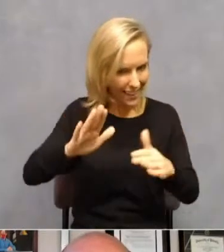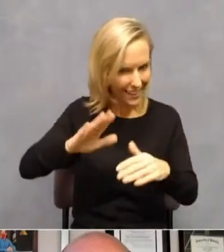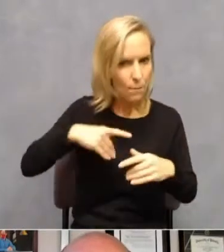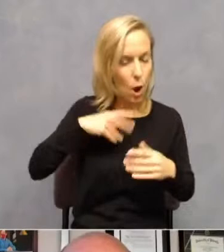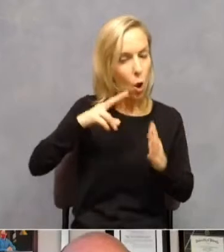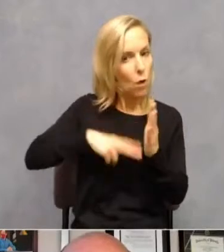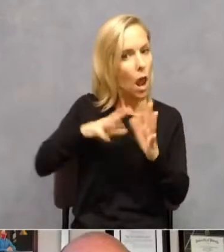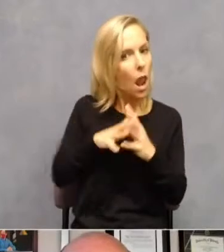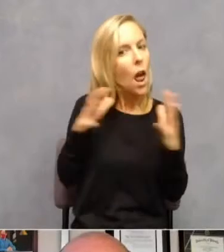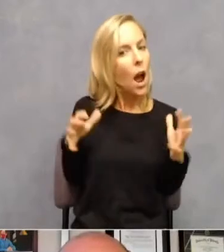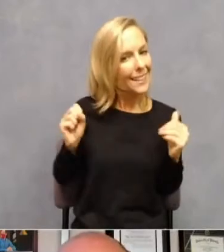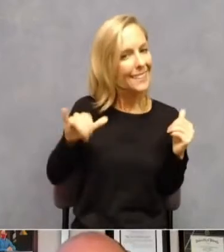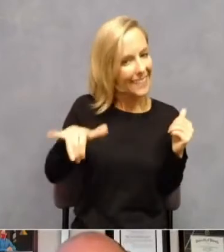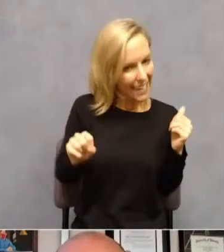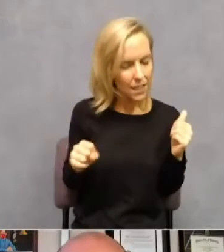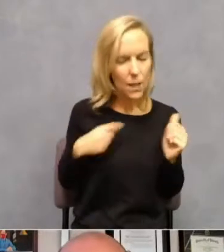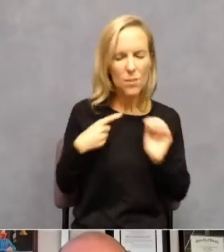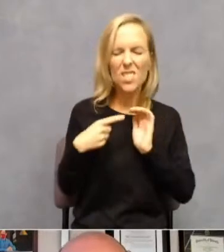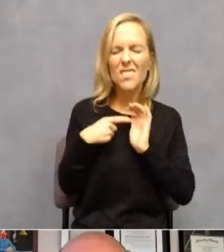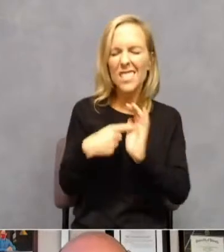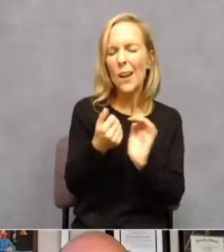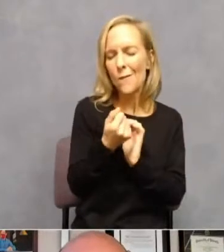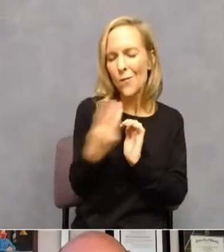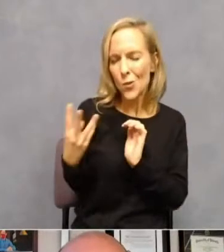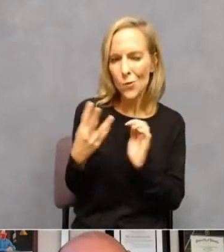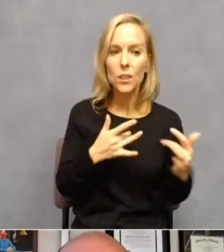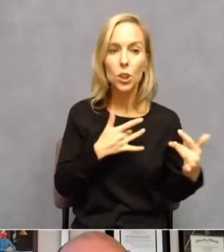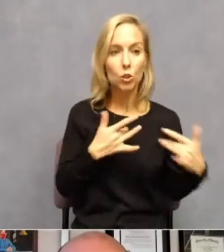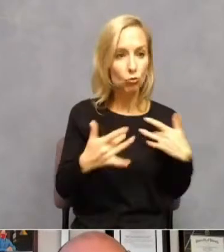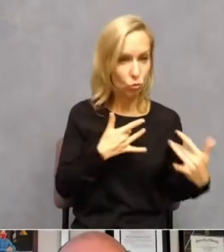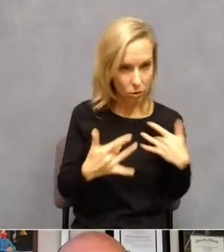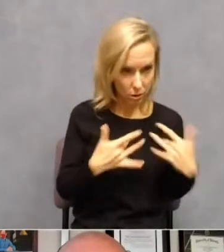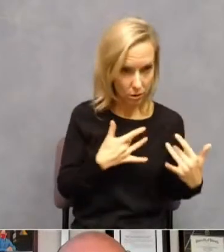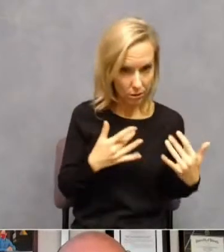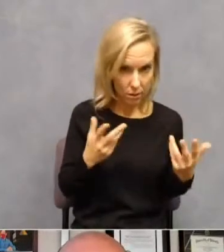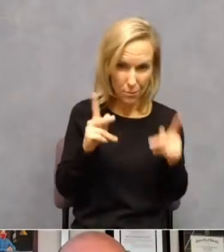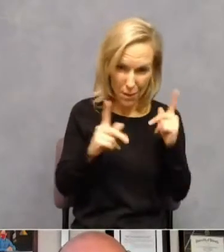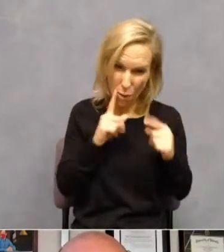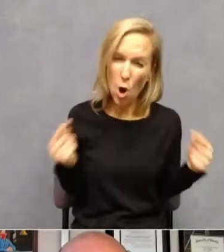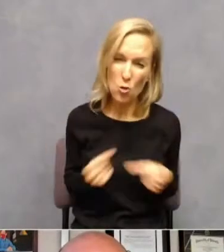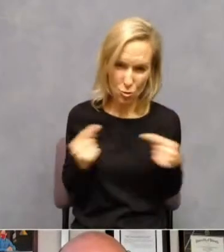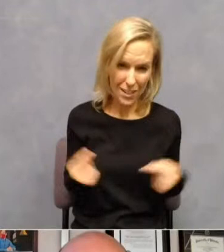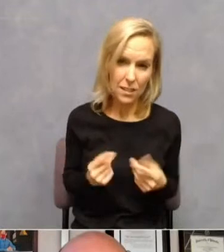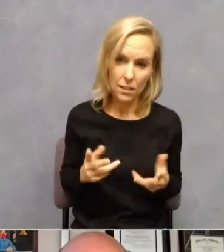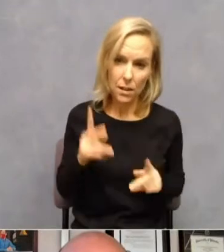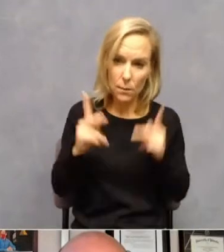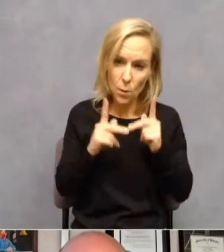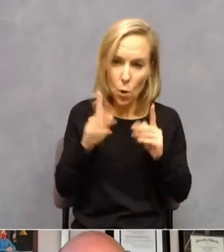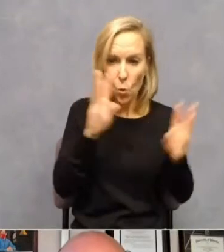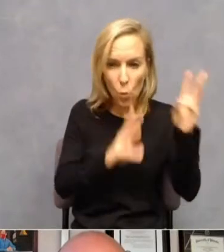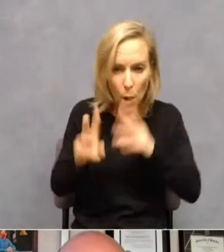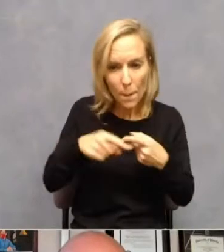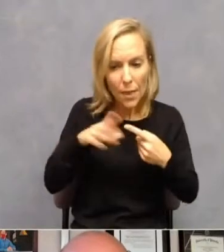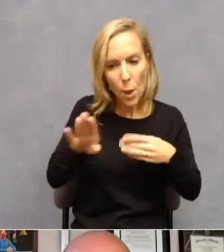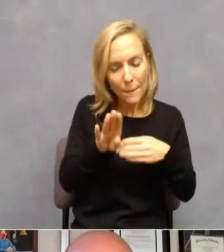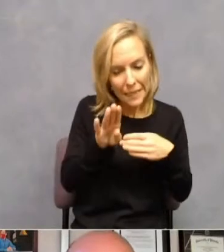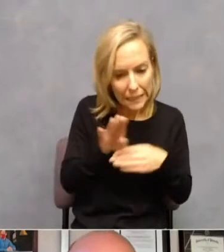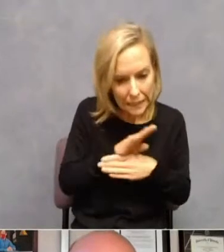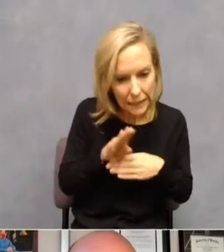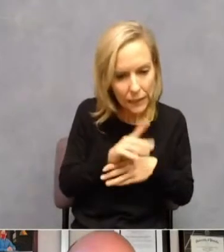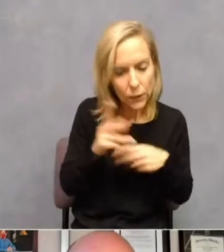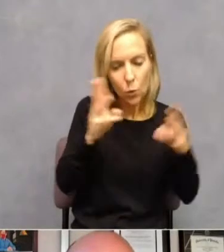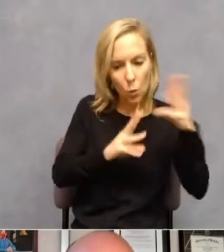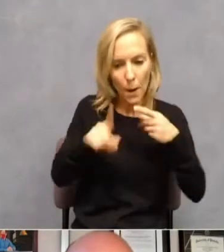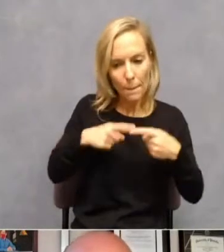going to share a few buckets here. Concerns. People are hurting. People are worried about their businesses. They're worried about their health. They're worried about